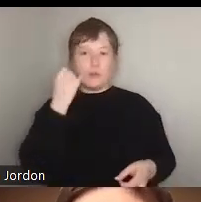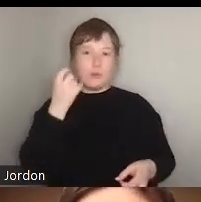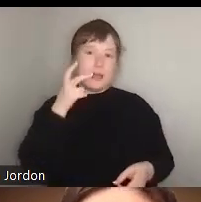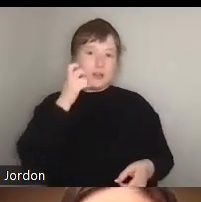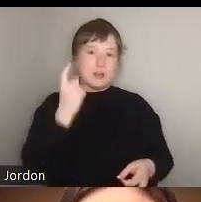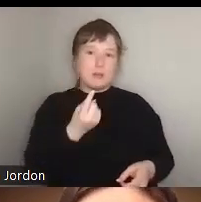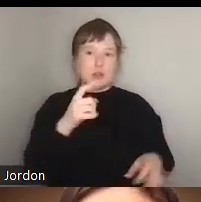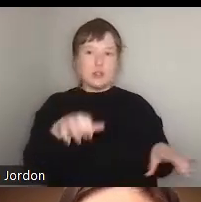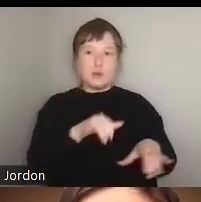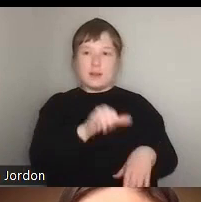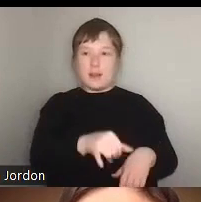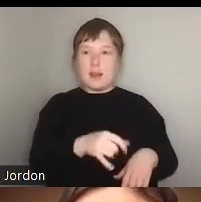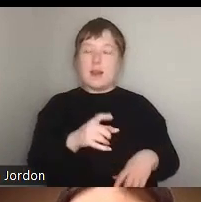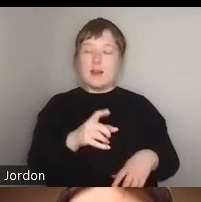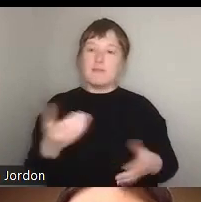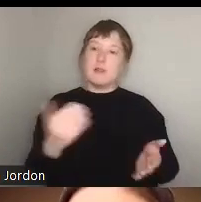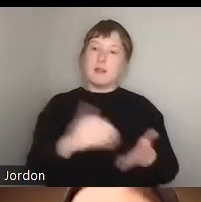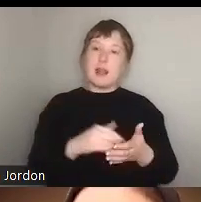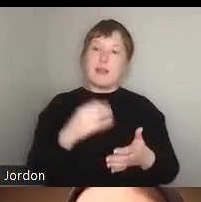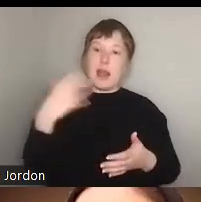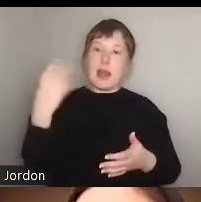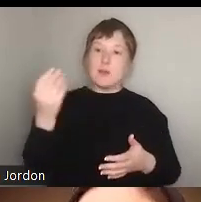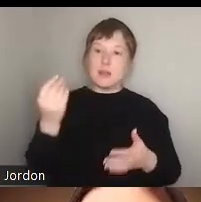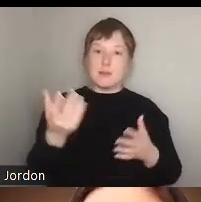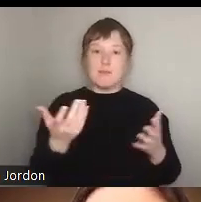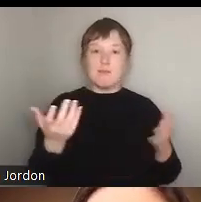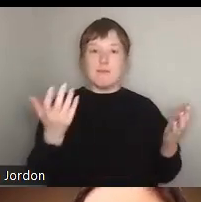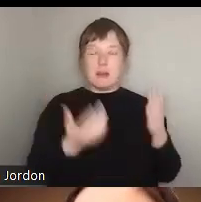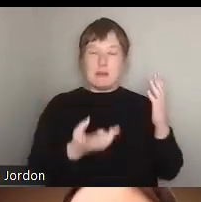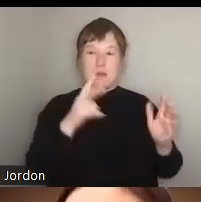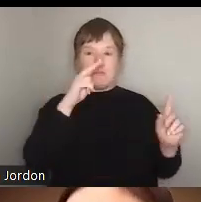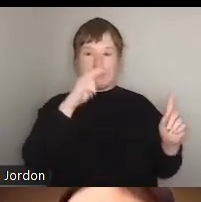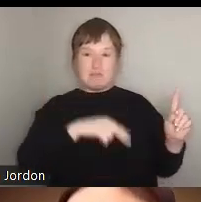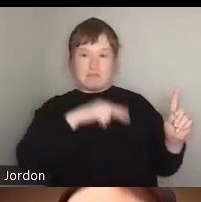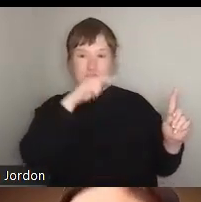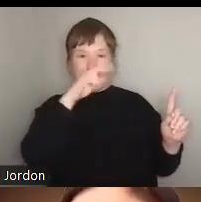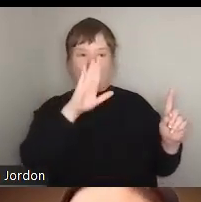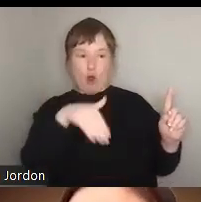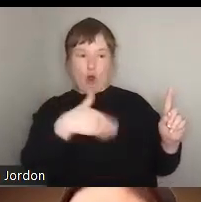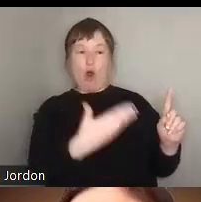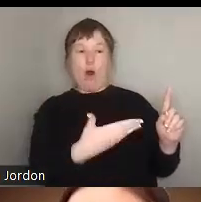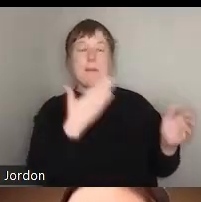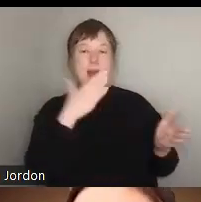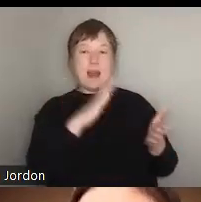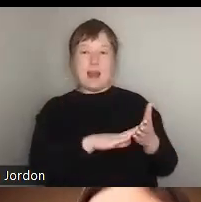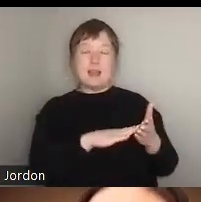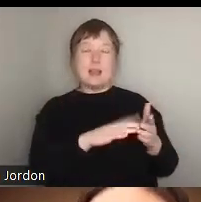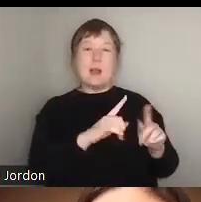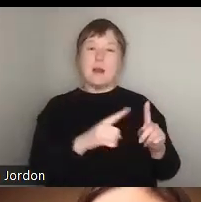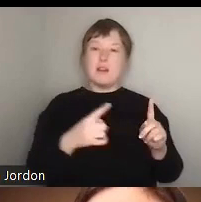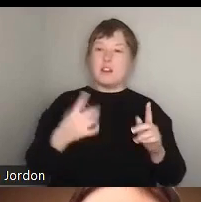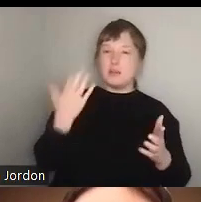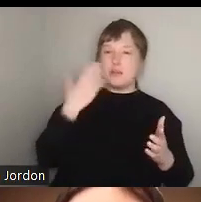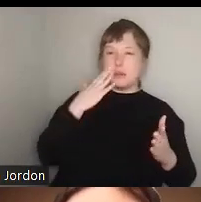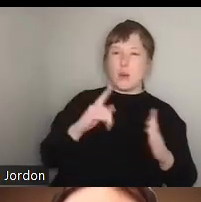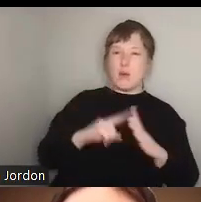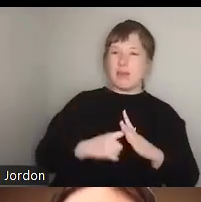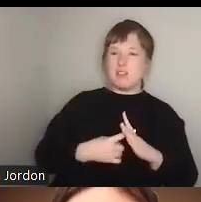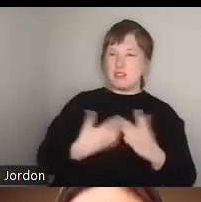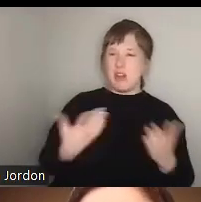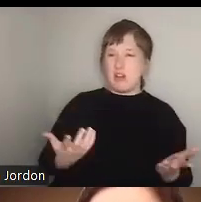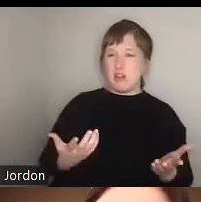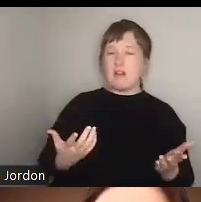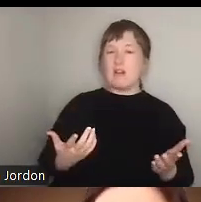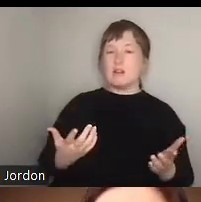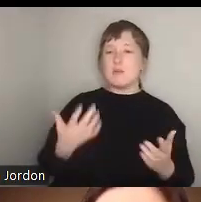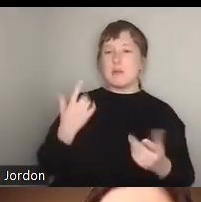And the other thing is that, again, on the outside, they might look all bad, but you don't know what it looks like in the beginning. And a lot of times there is this cycle. There